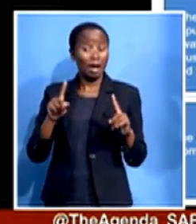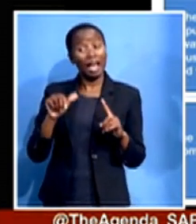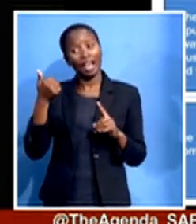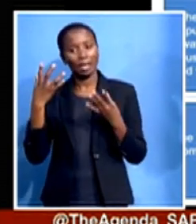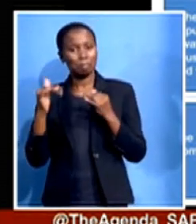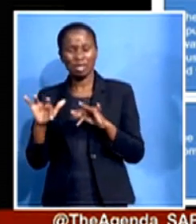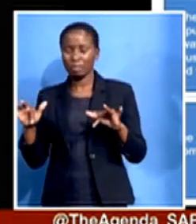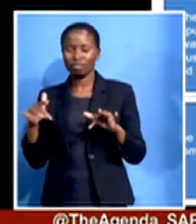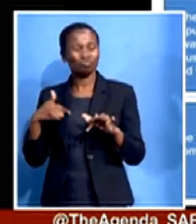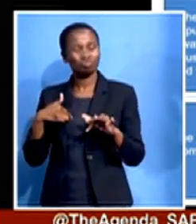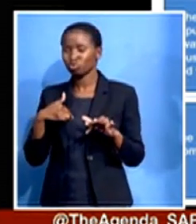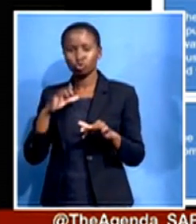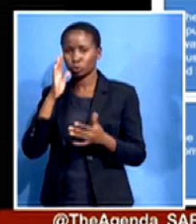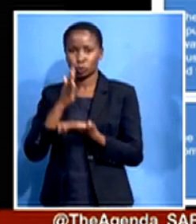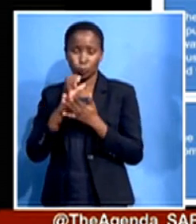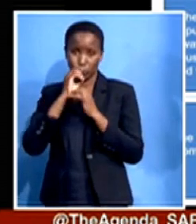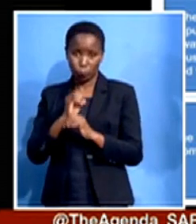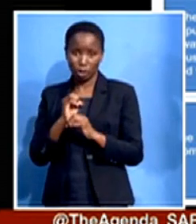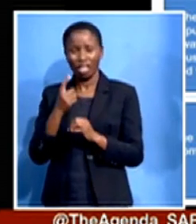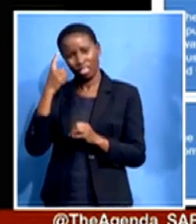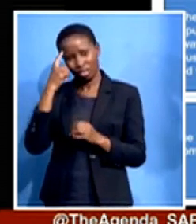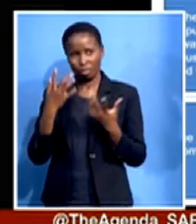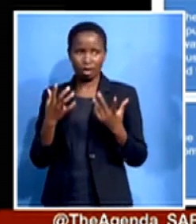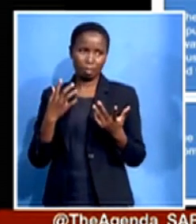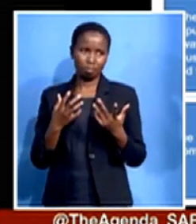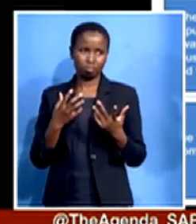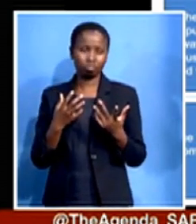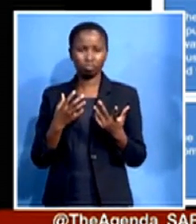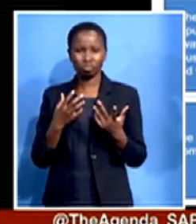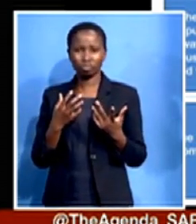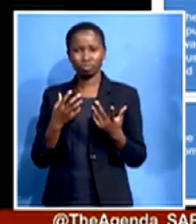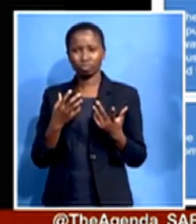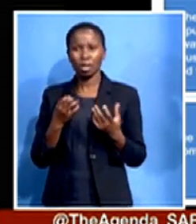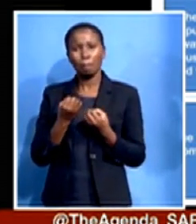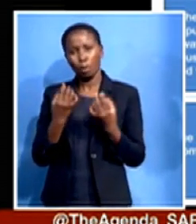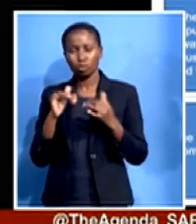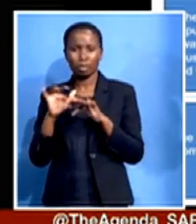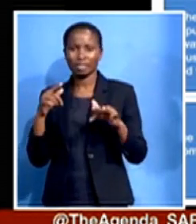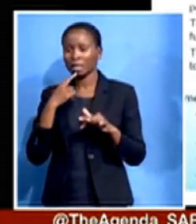a third of the population said they would not get involved in vaccines at all.